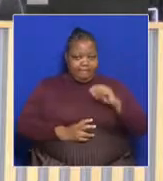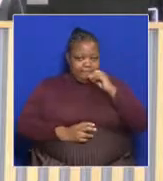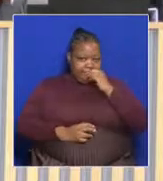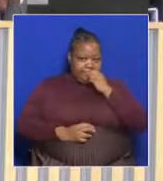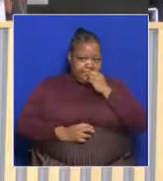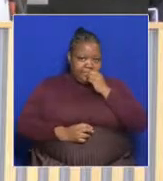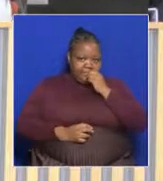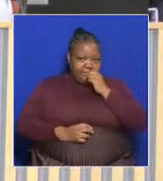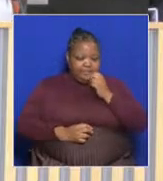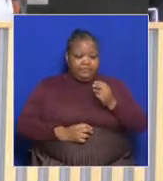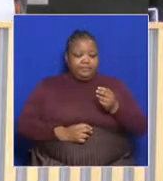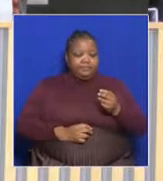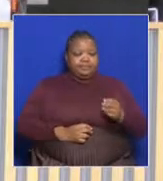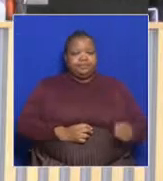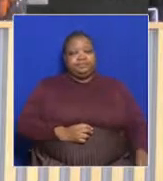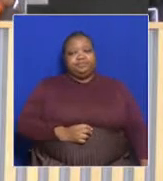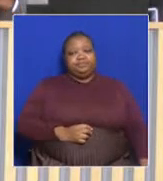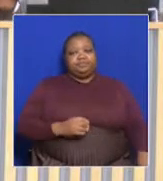CJC